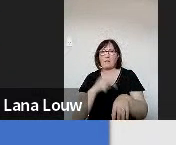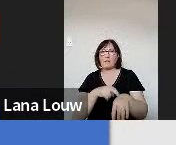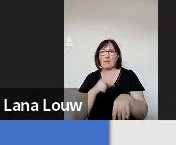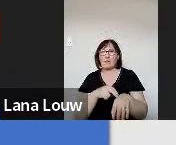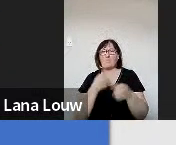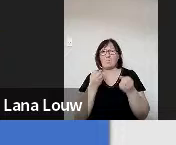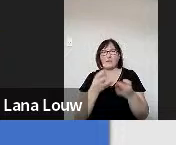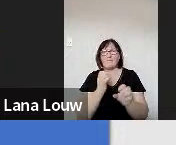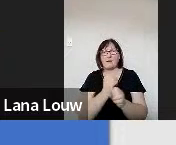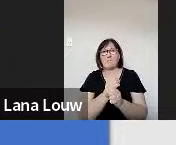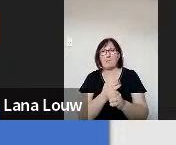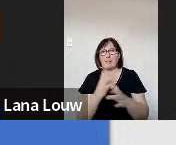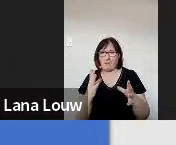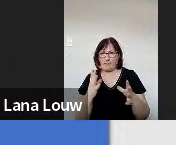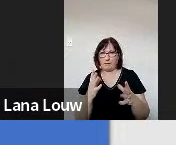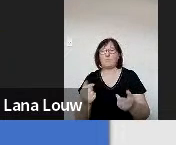prevail.